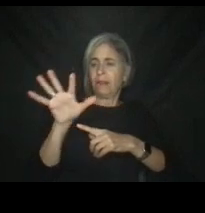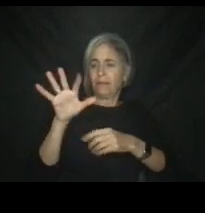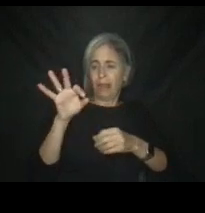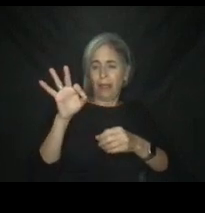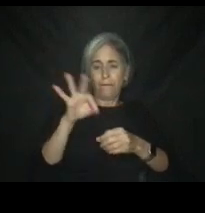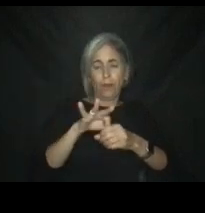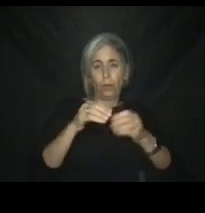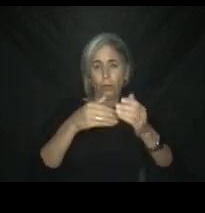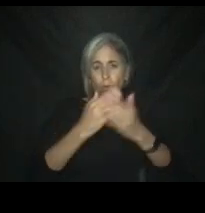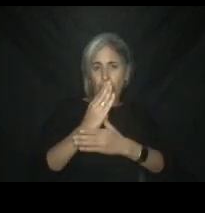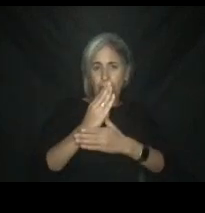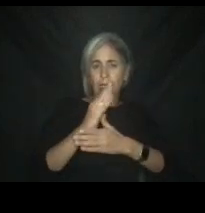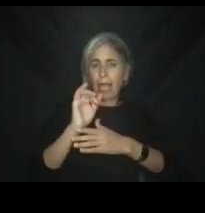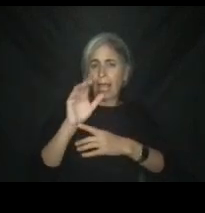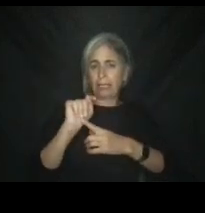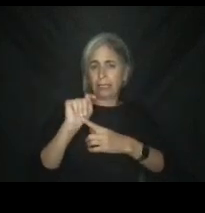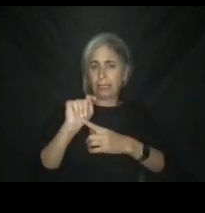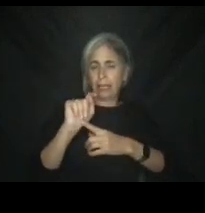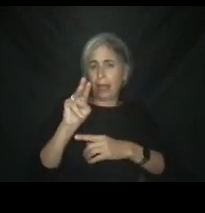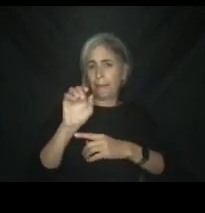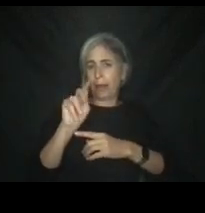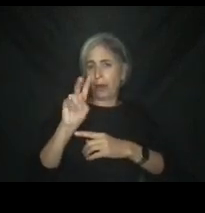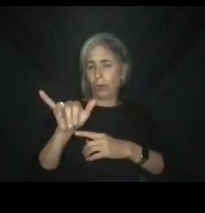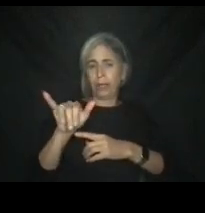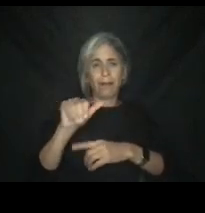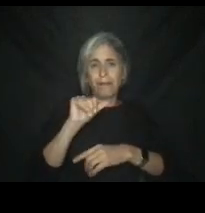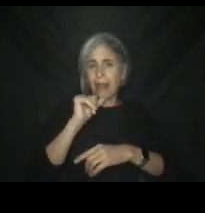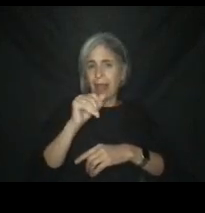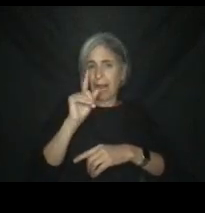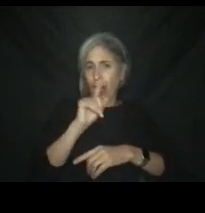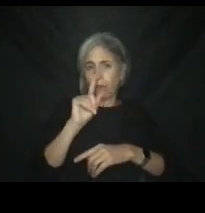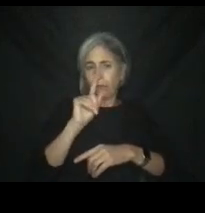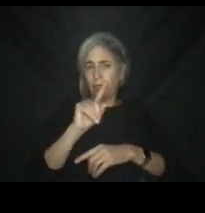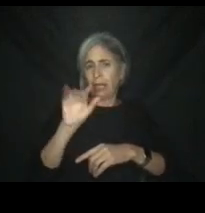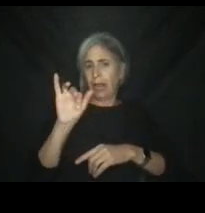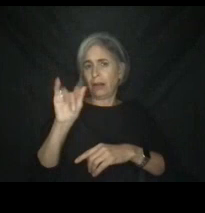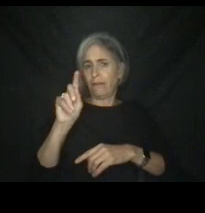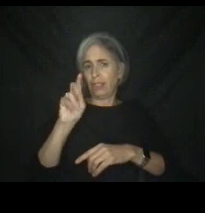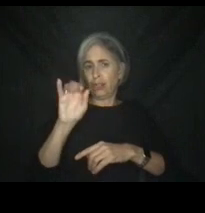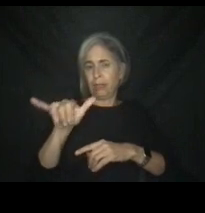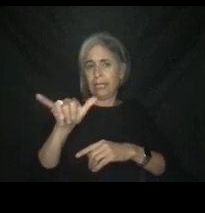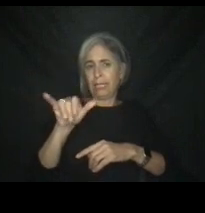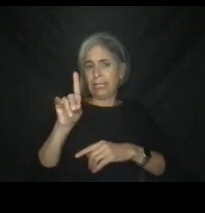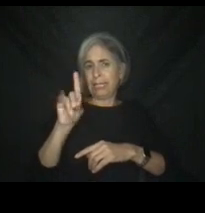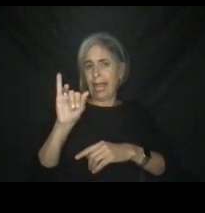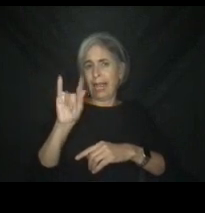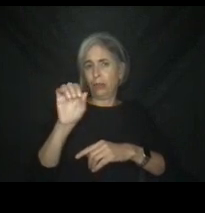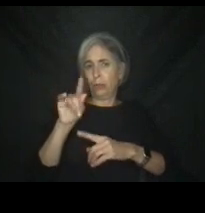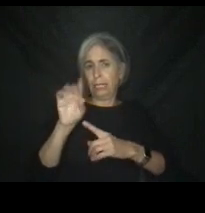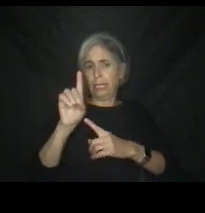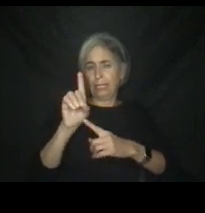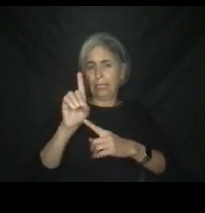is to say, minority populations are not artificially diluted in any of these 4 alternatives.